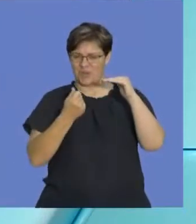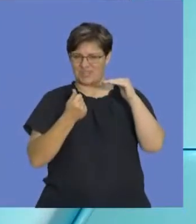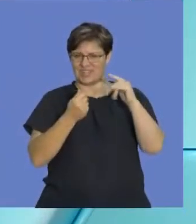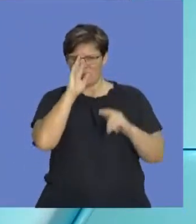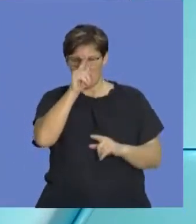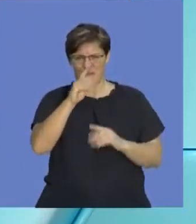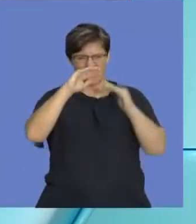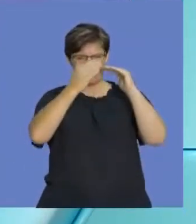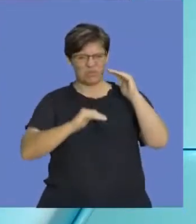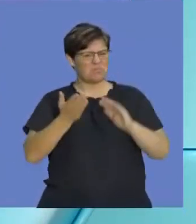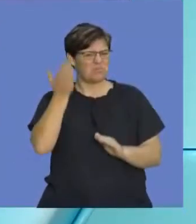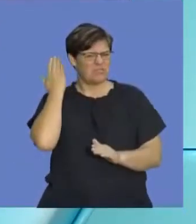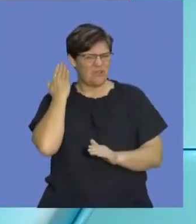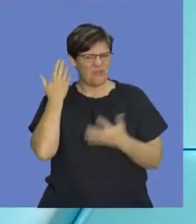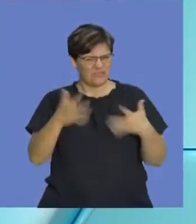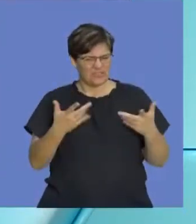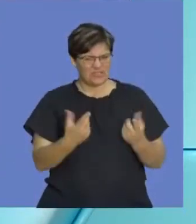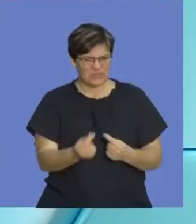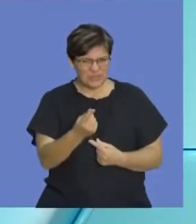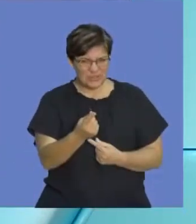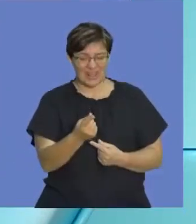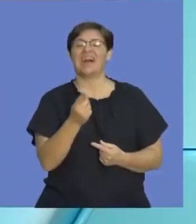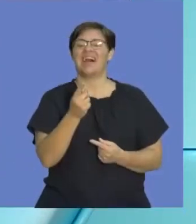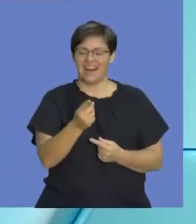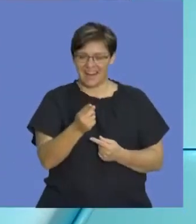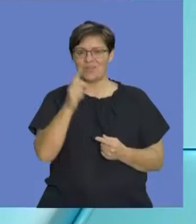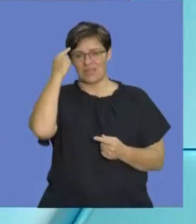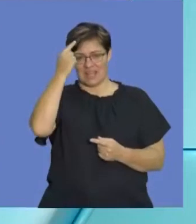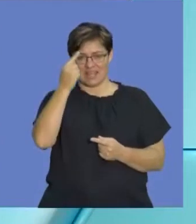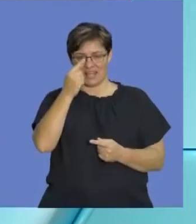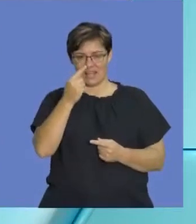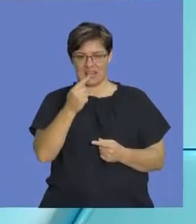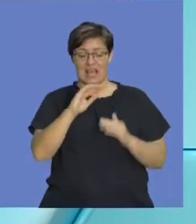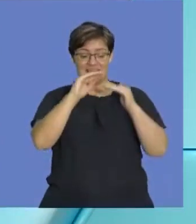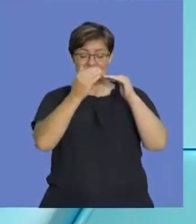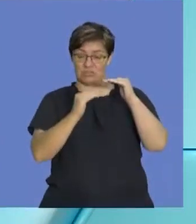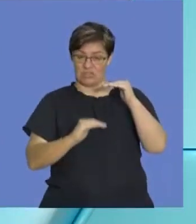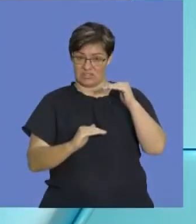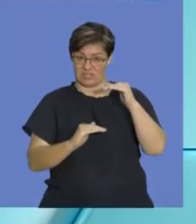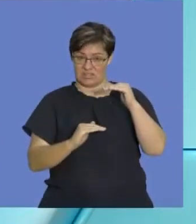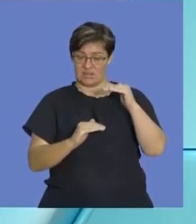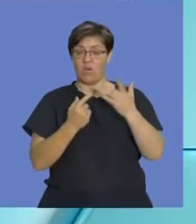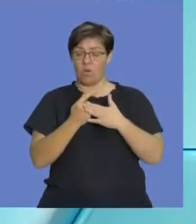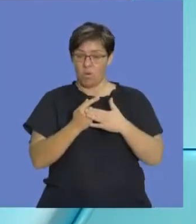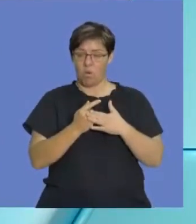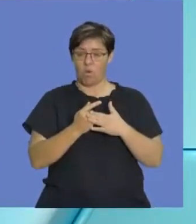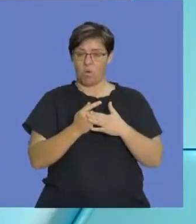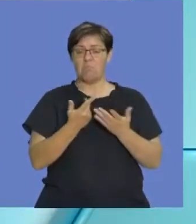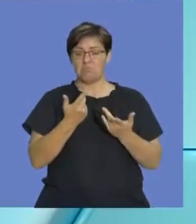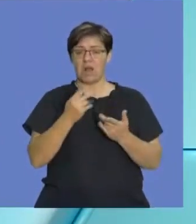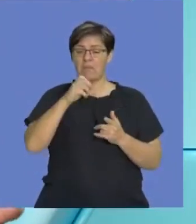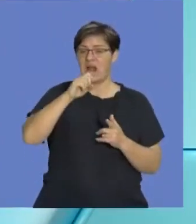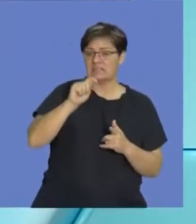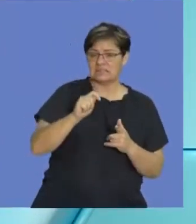Remember, you've done depreciation early on in the curriculum. So think about it. You're going to get depreciation on your plant